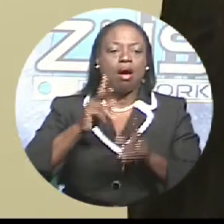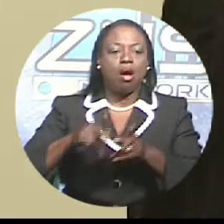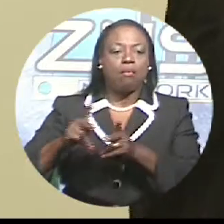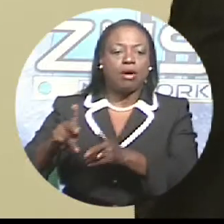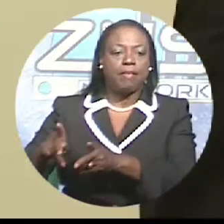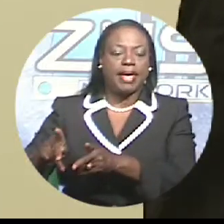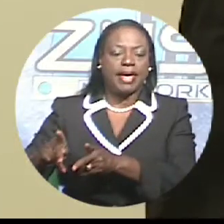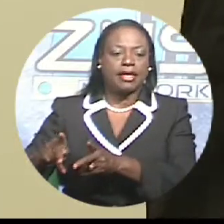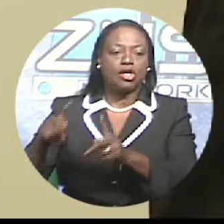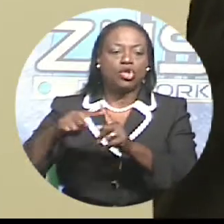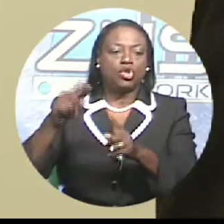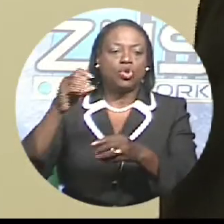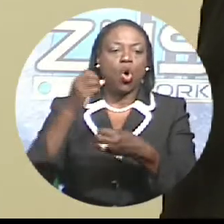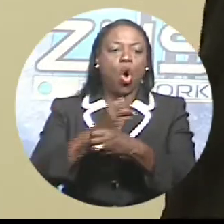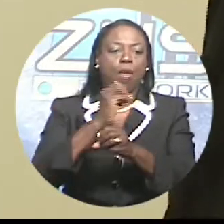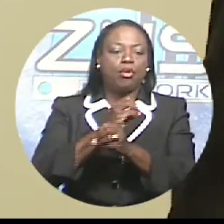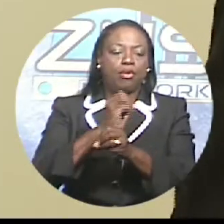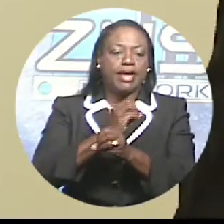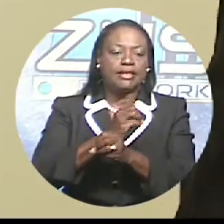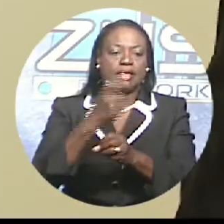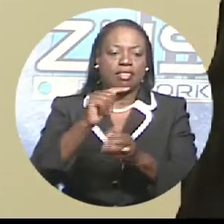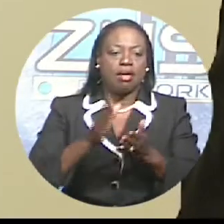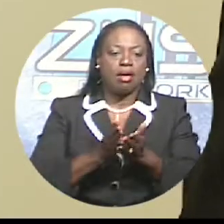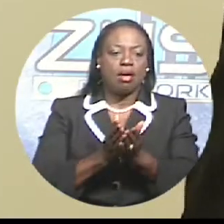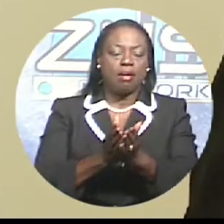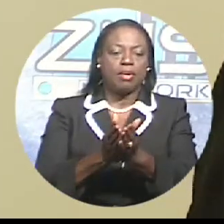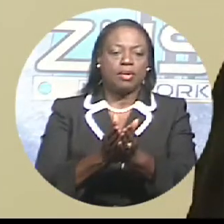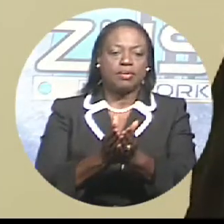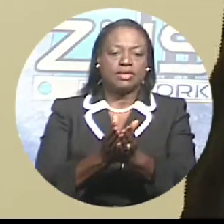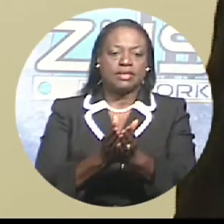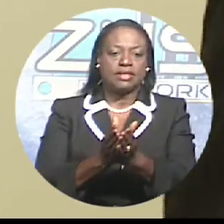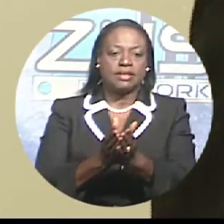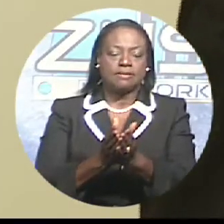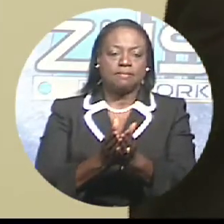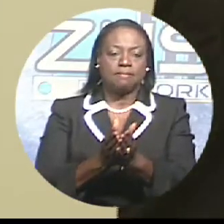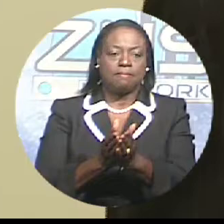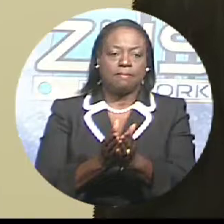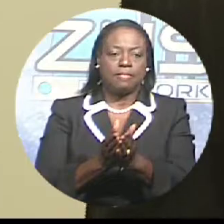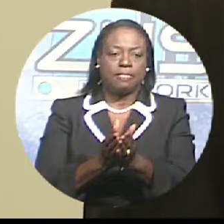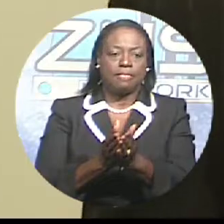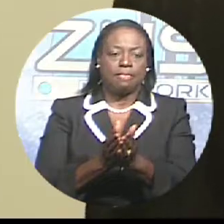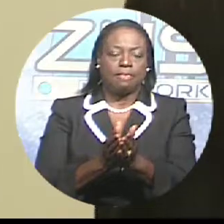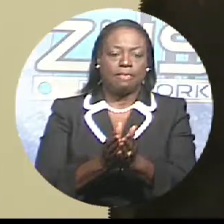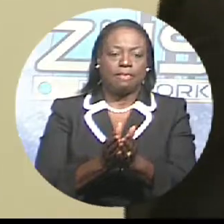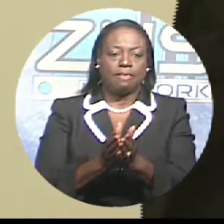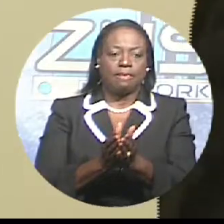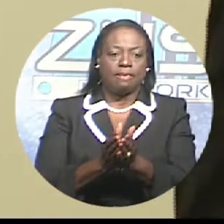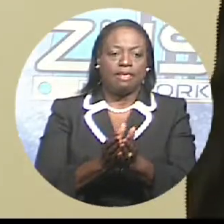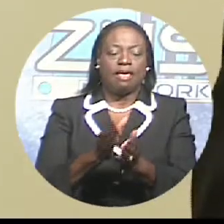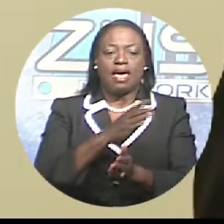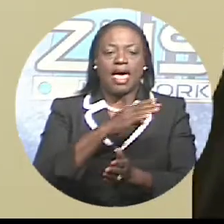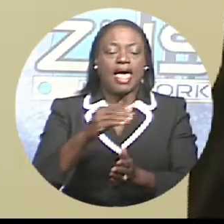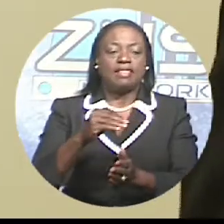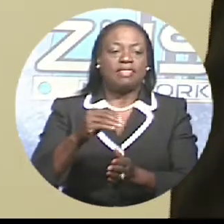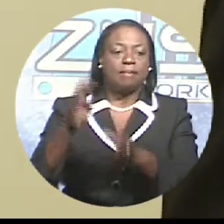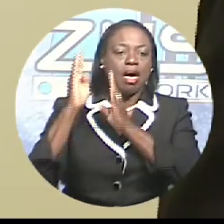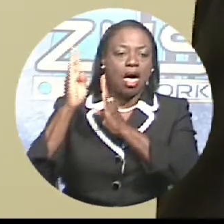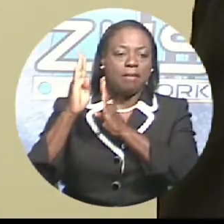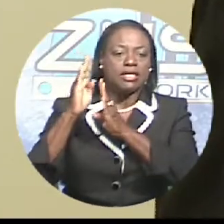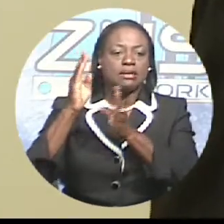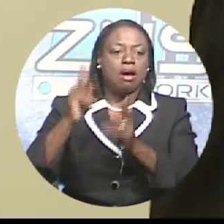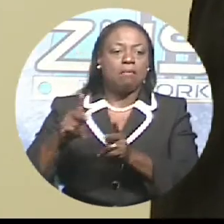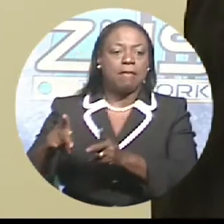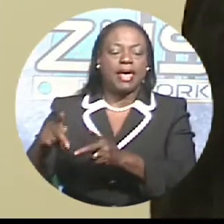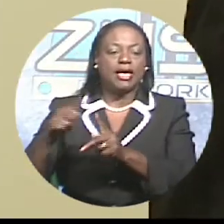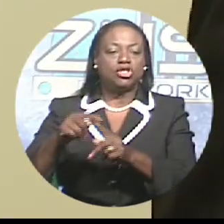to operate these vessels, that our harbors are prepared to receive the vessels, and that we can do a